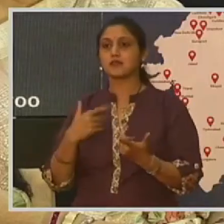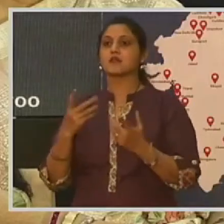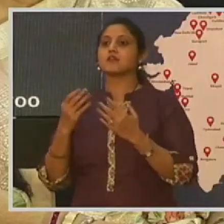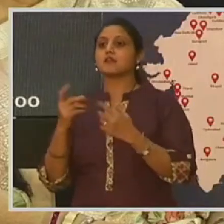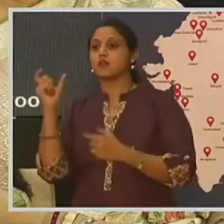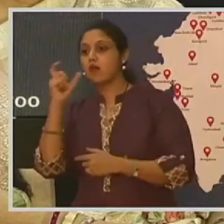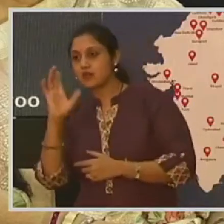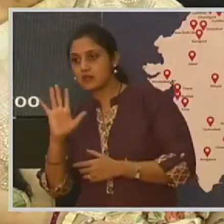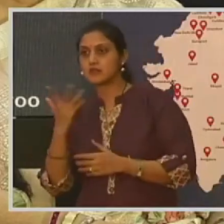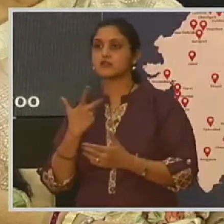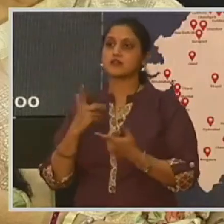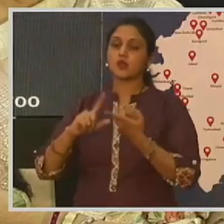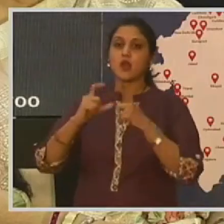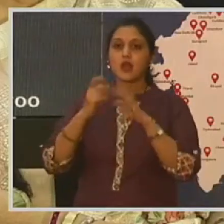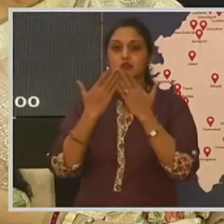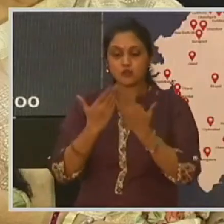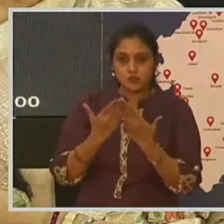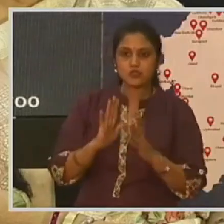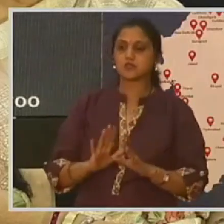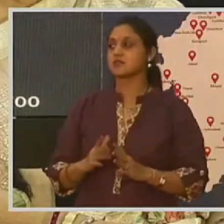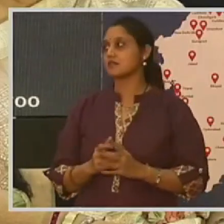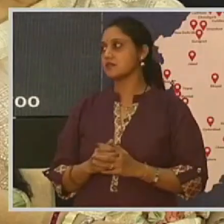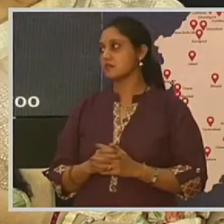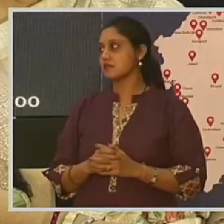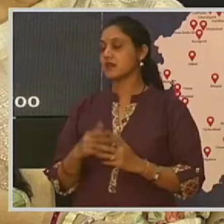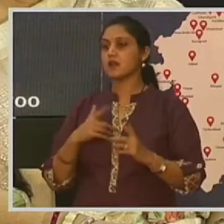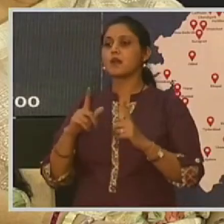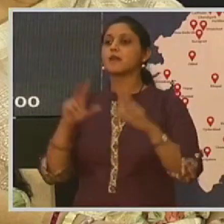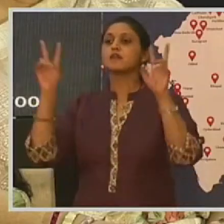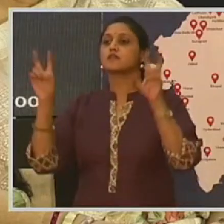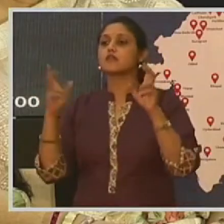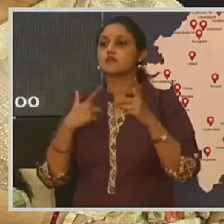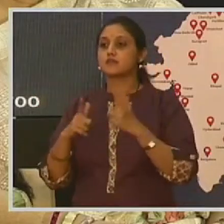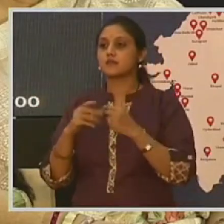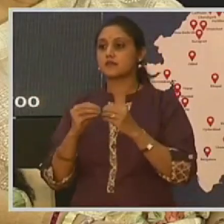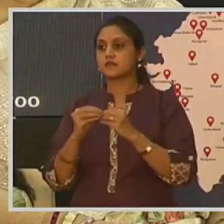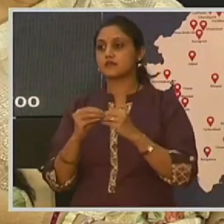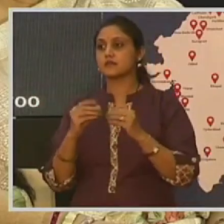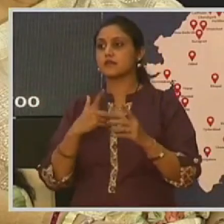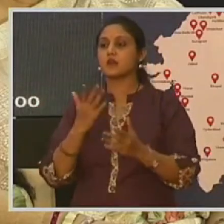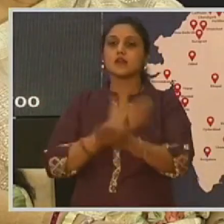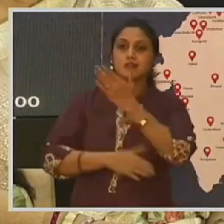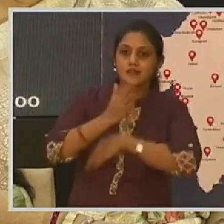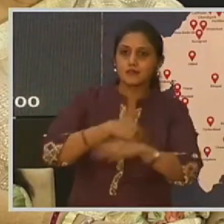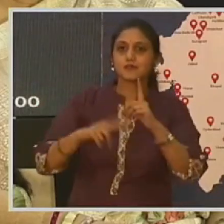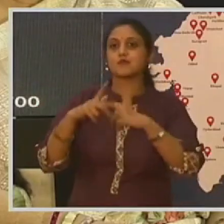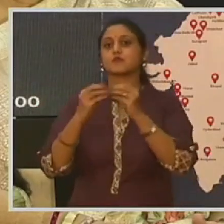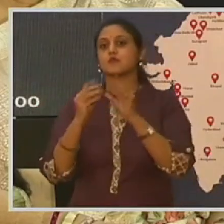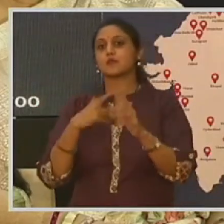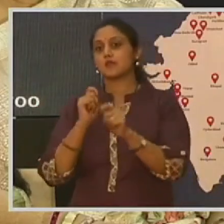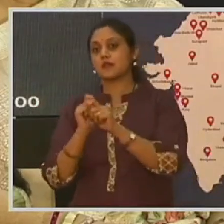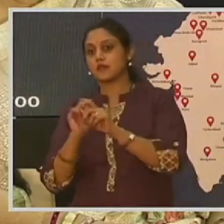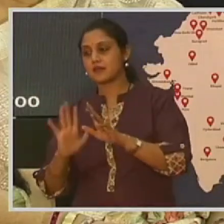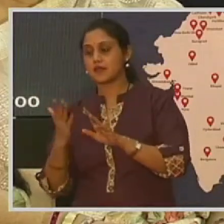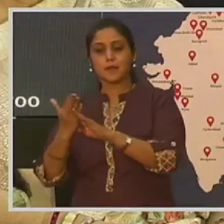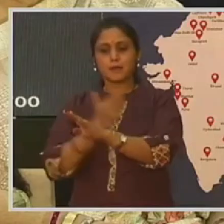we generally see. And I am not only specifically talking about a particular disability, because as ma'am